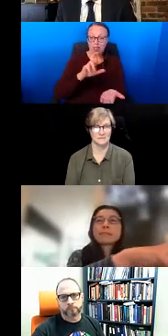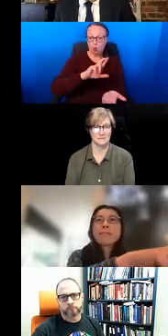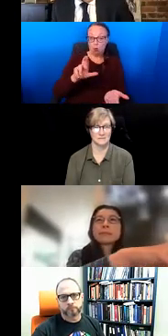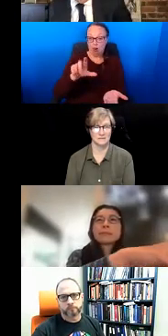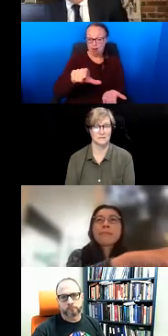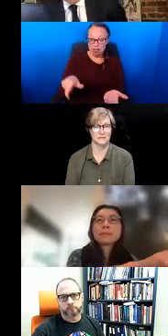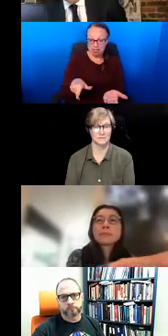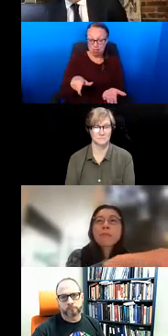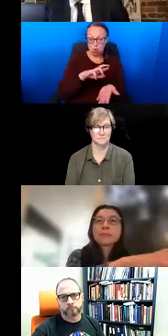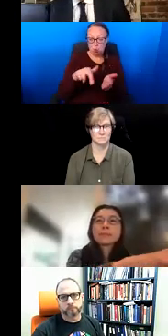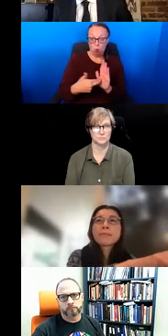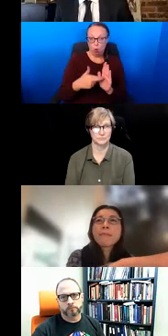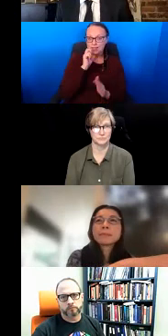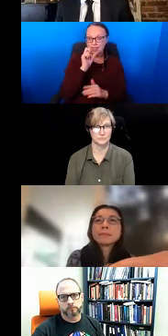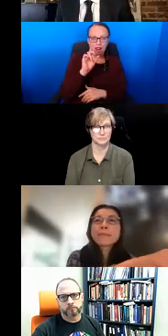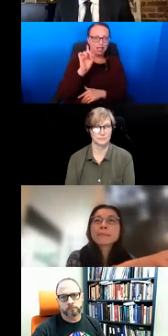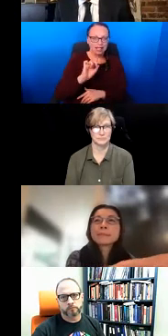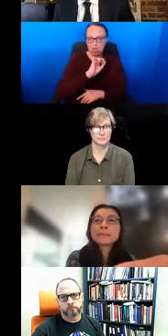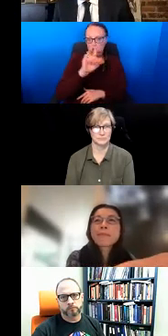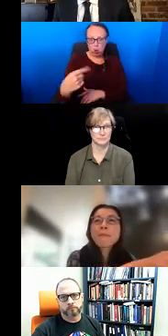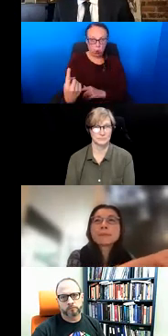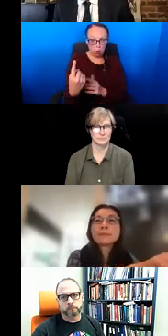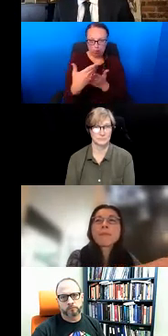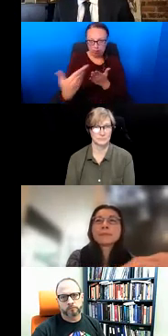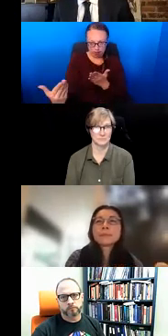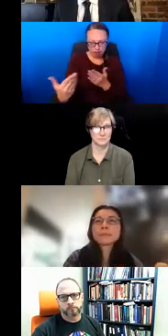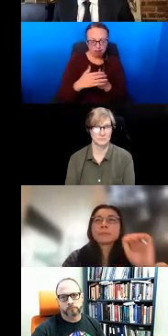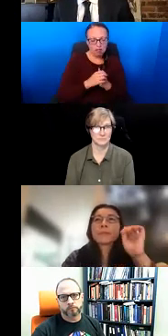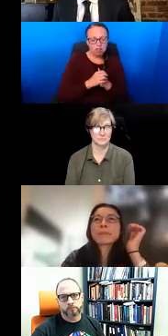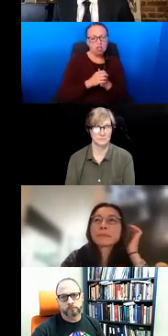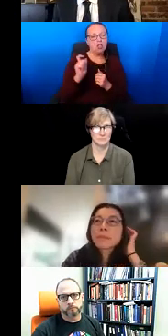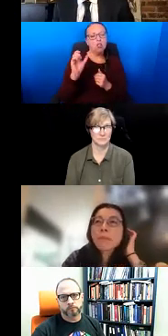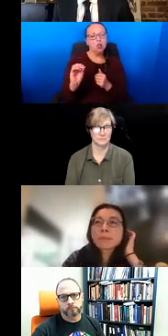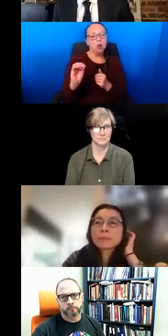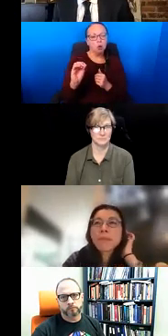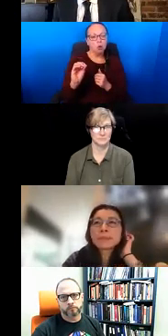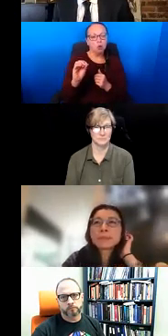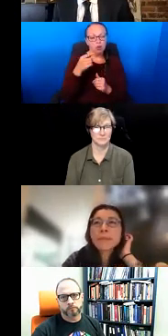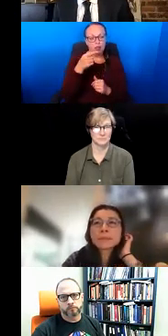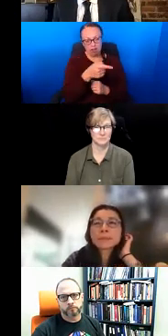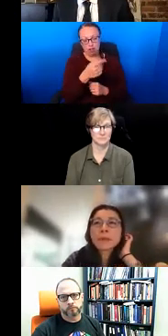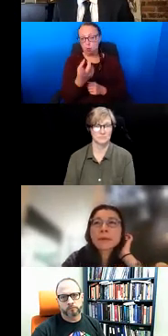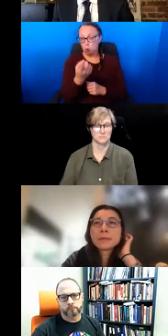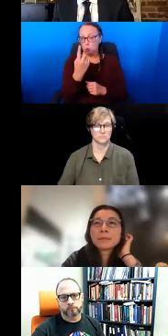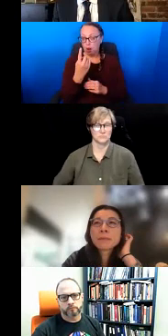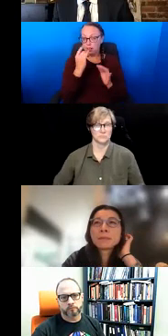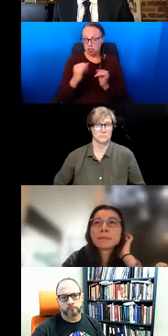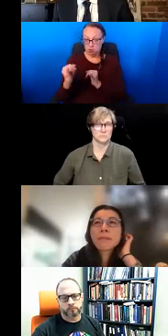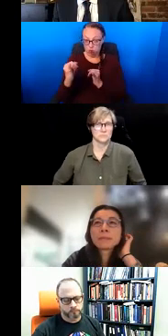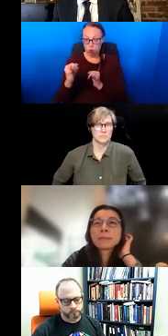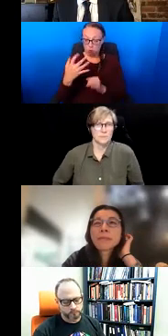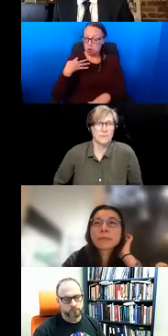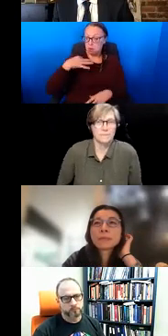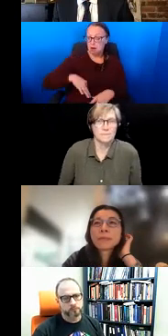So this is a case of one of the subjects in our study who did benefit. When we did the site finding phase,